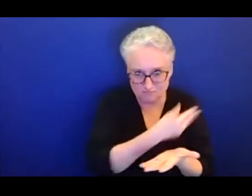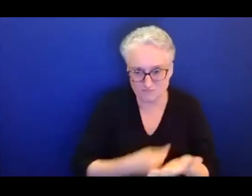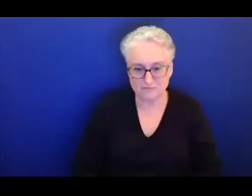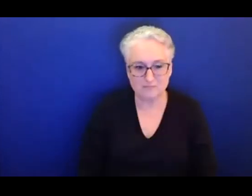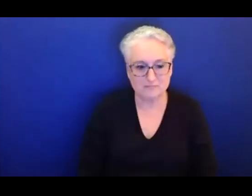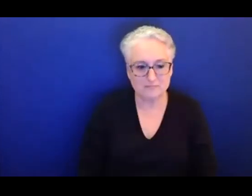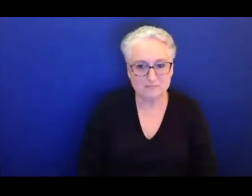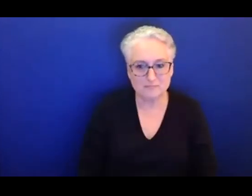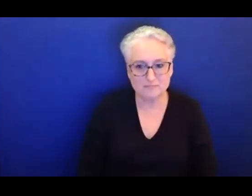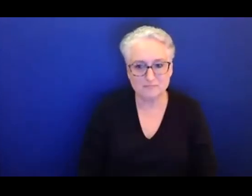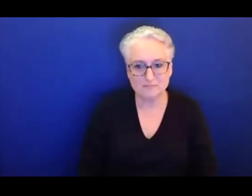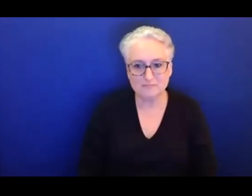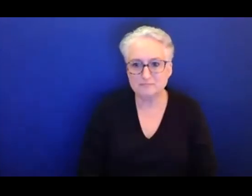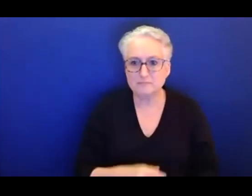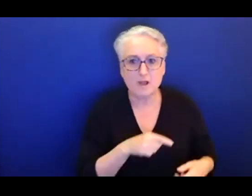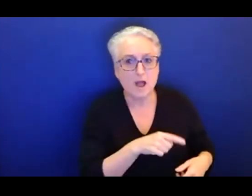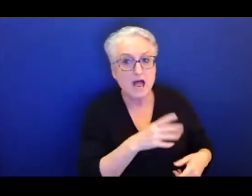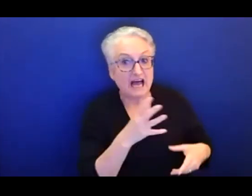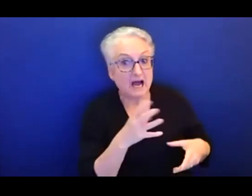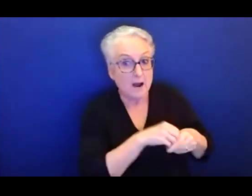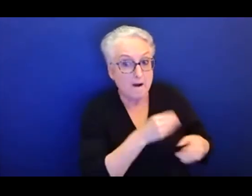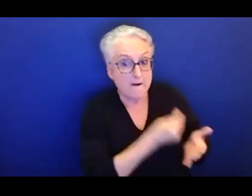to respond to the COVID-19 pandemic.